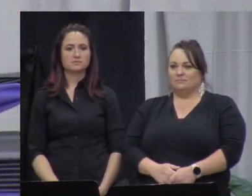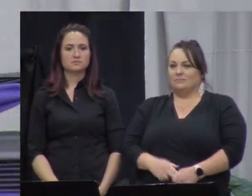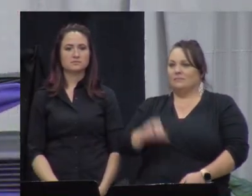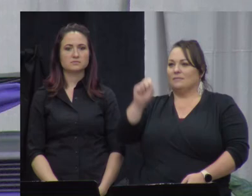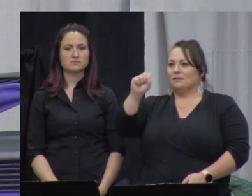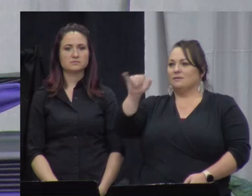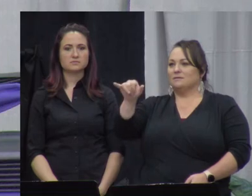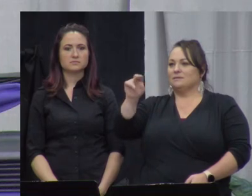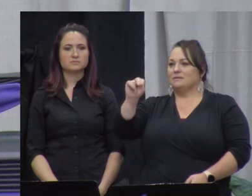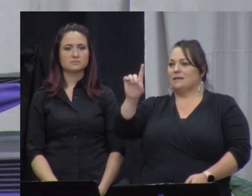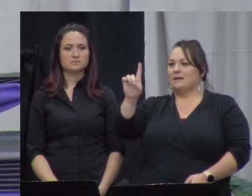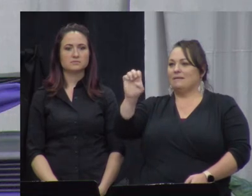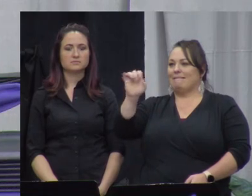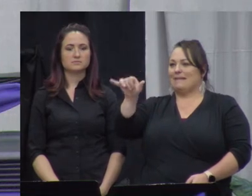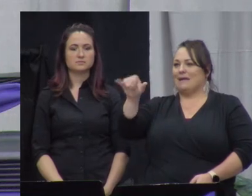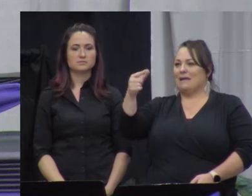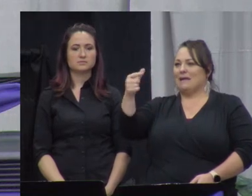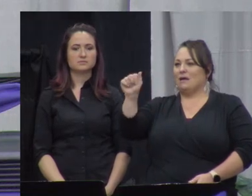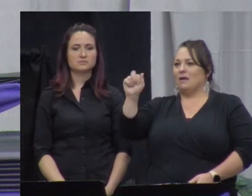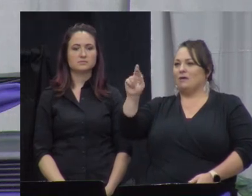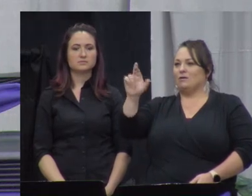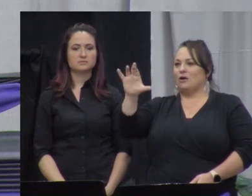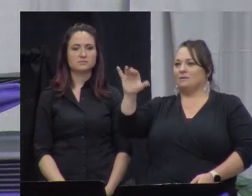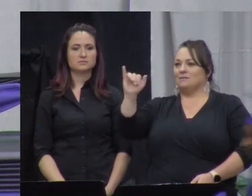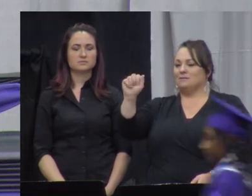Sydney Garcia.